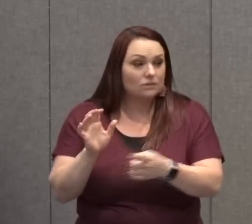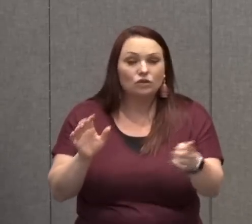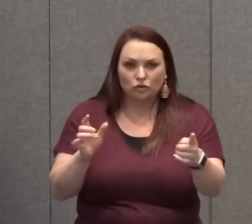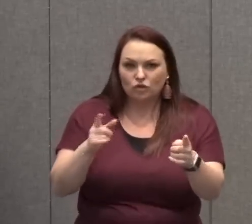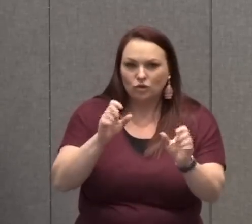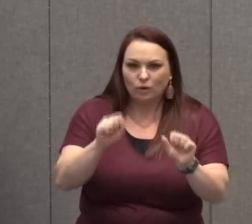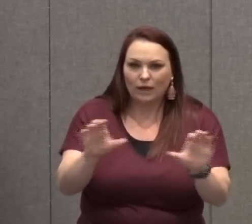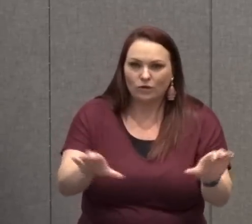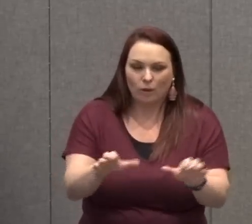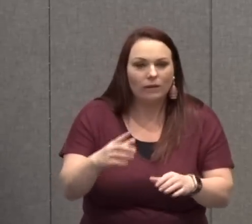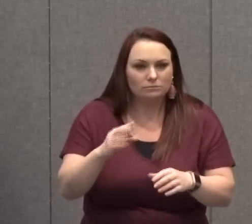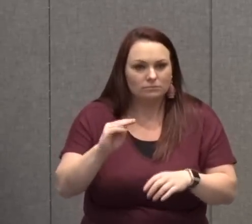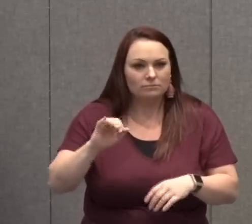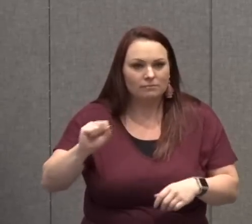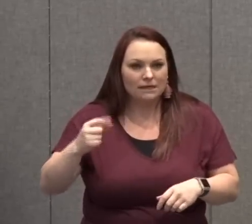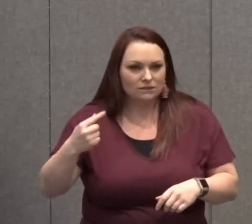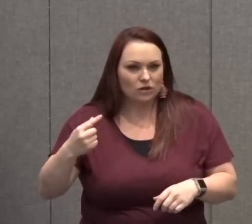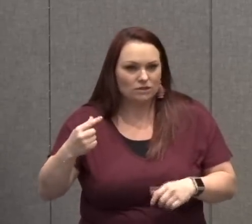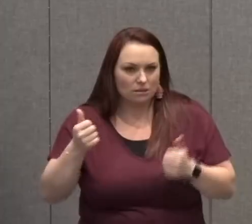this Ms. Garcia